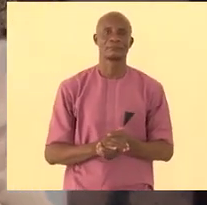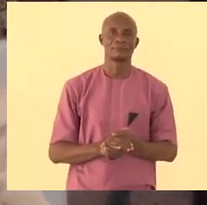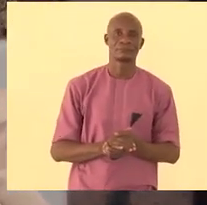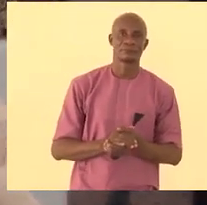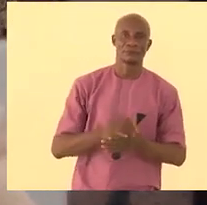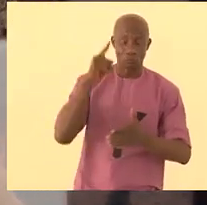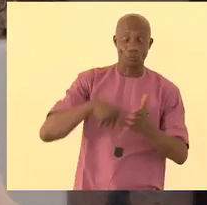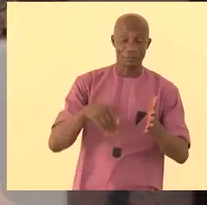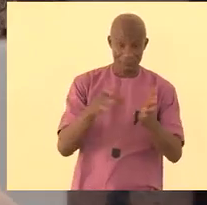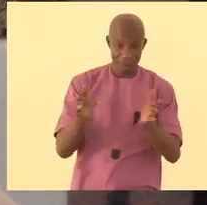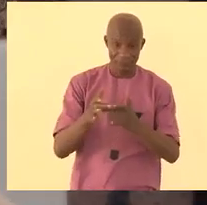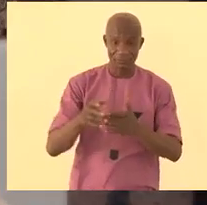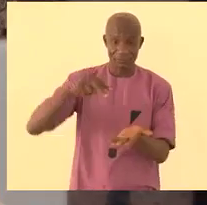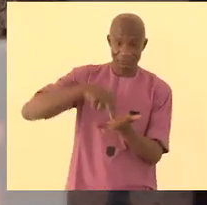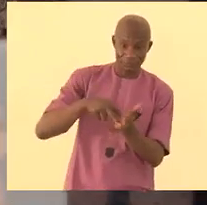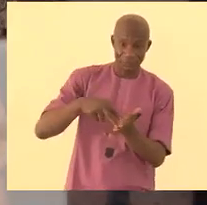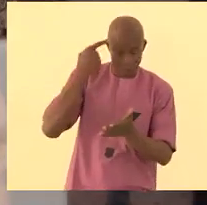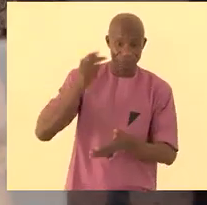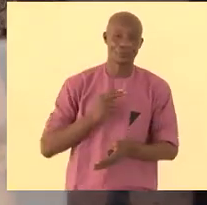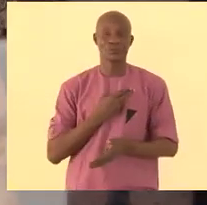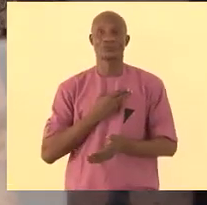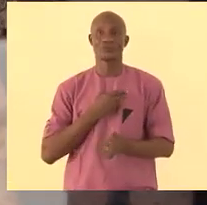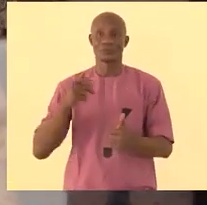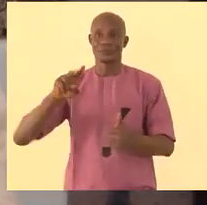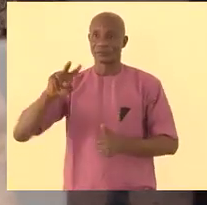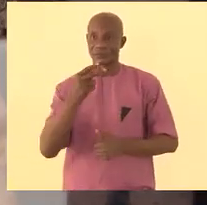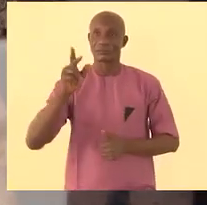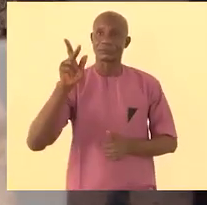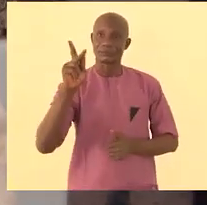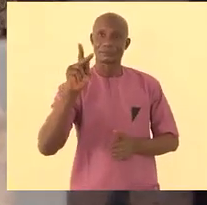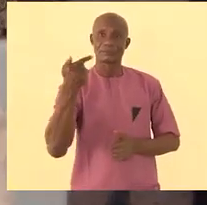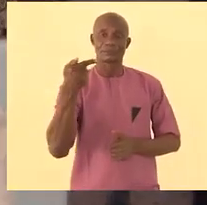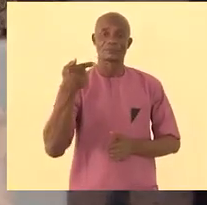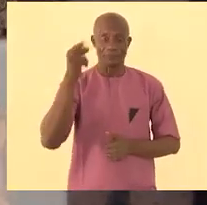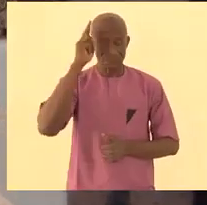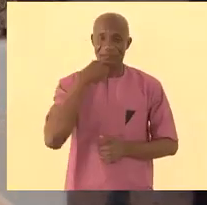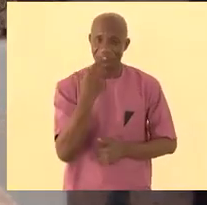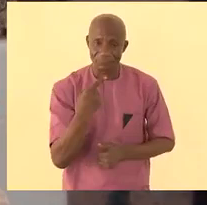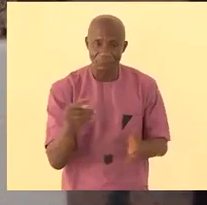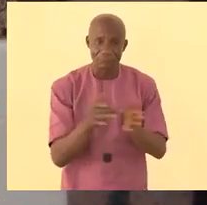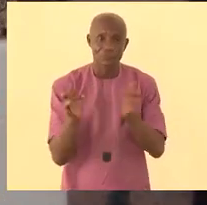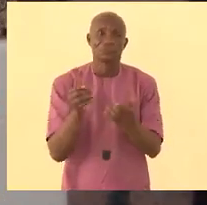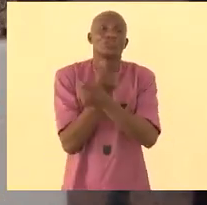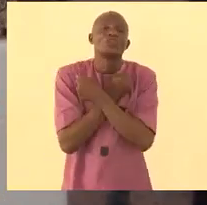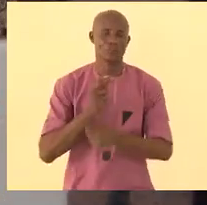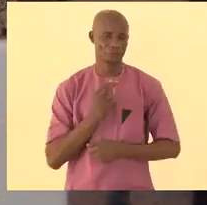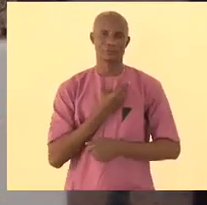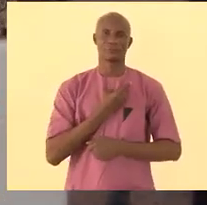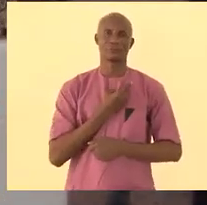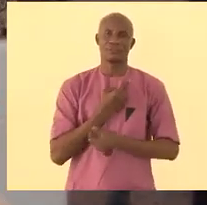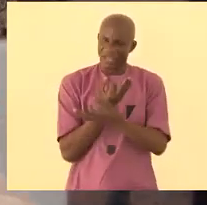What Jesus did for us. That's the second theme in that reading. And it says, Jesus loves